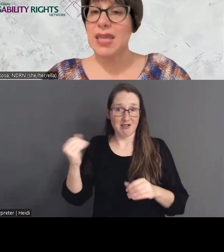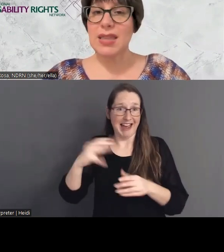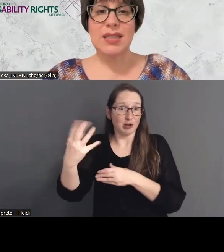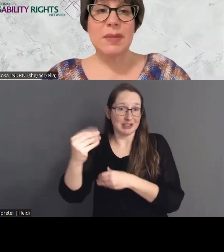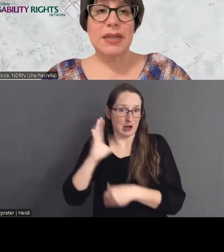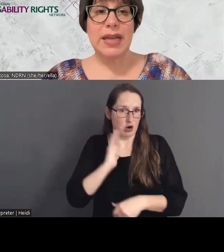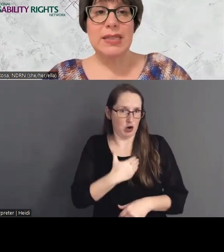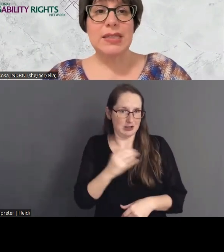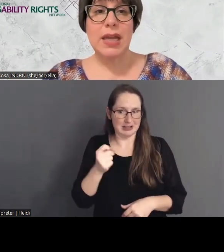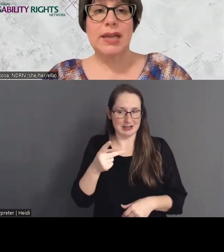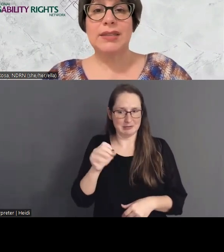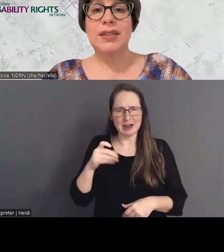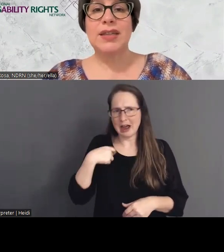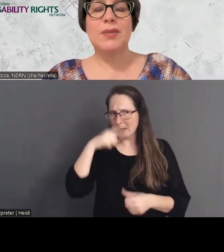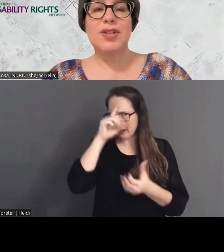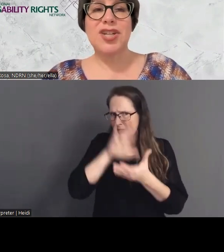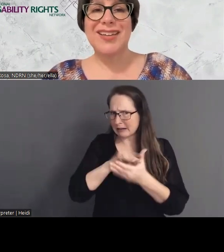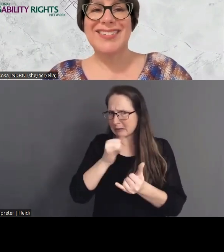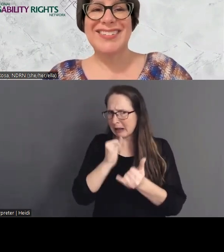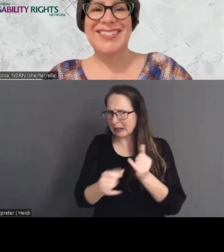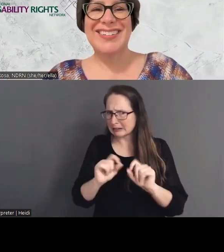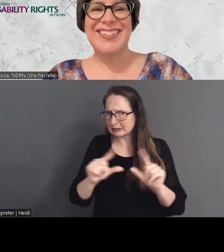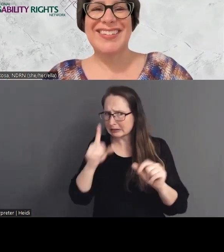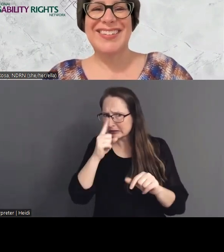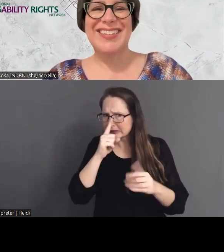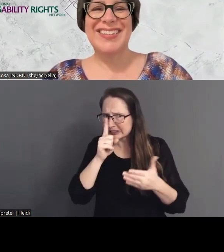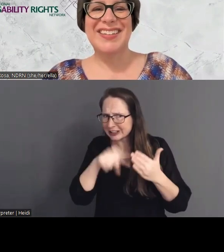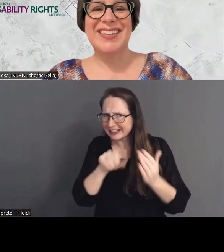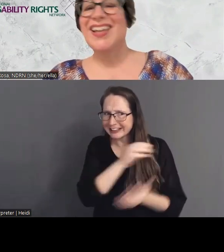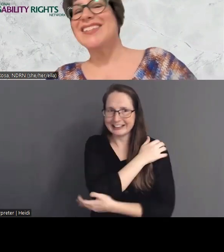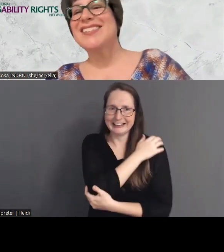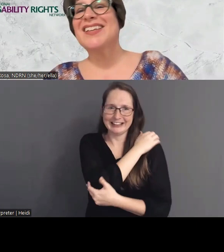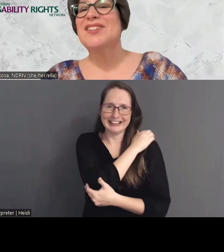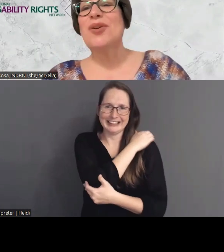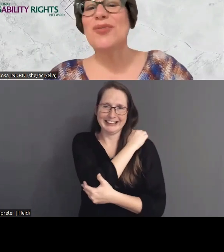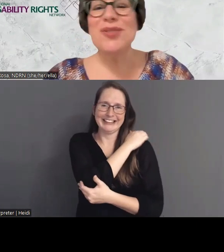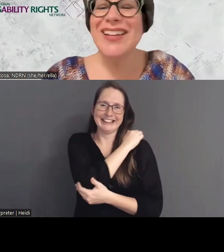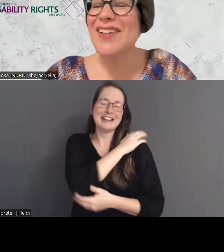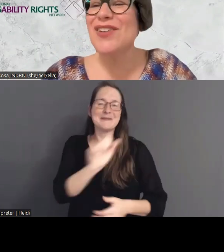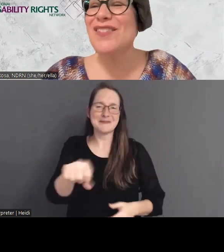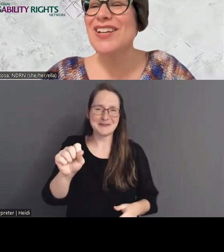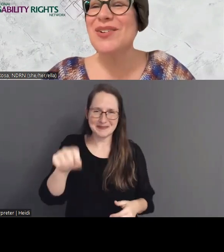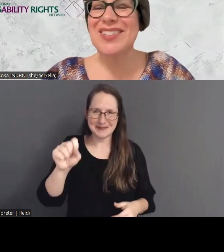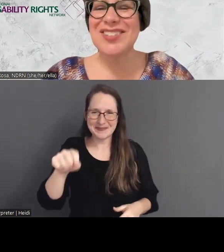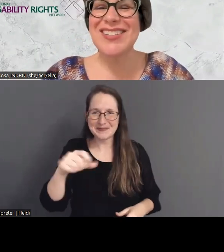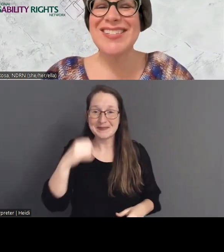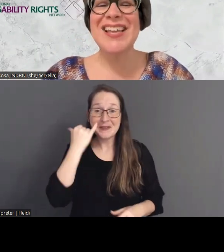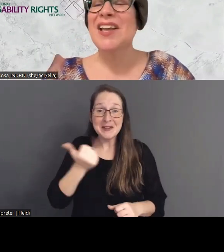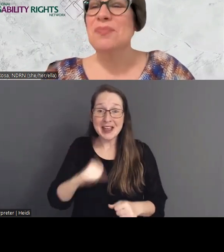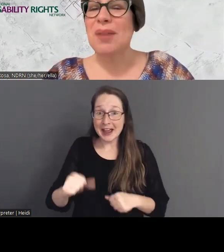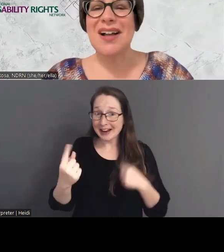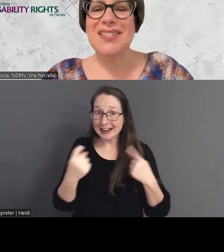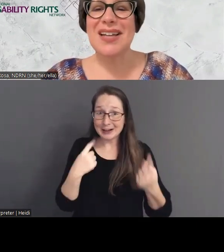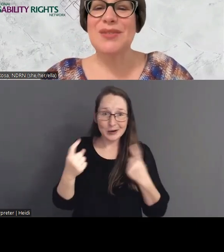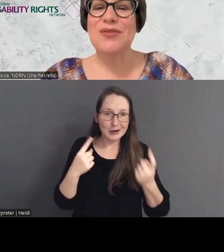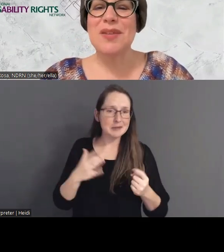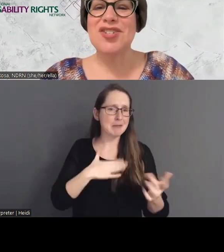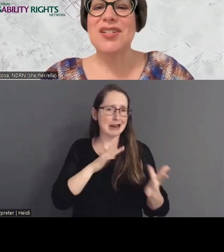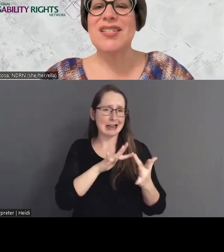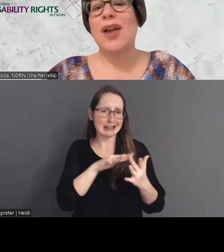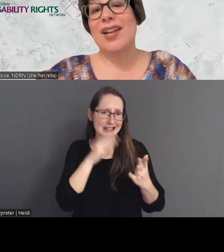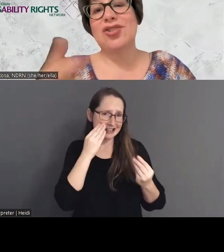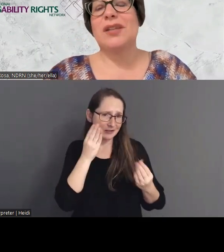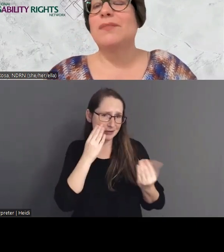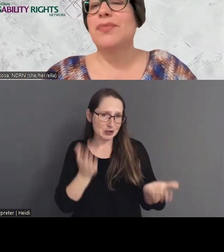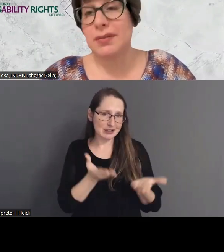And I think that's my last slide. Can we check? Yes. So if you have any questions, my contact